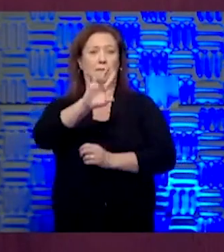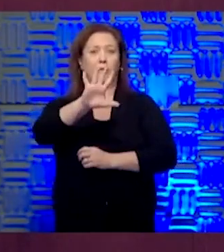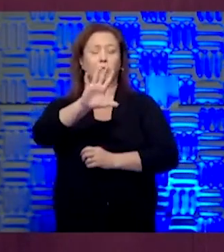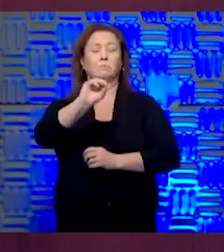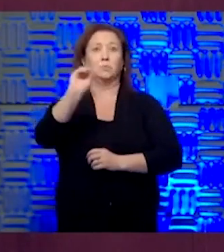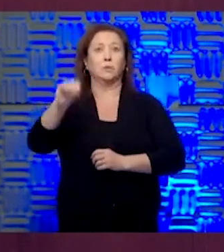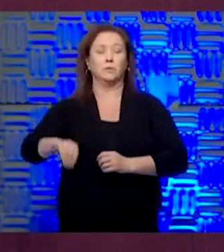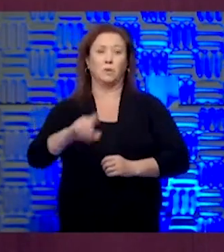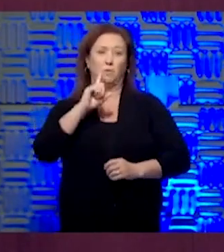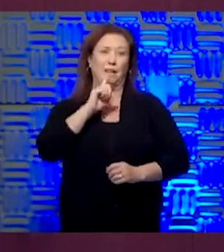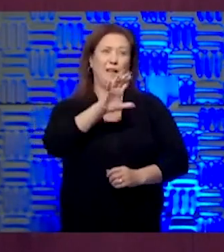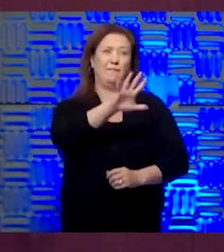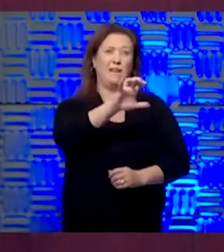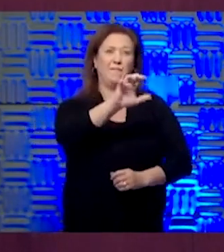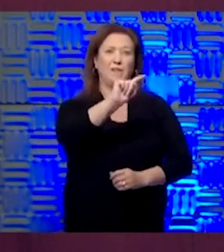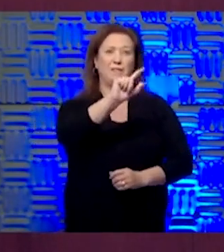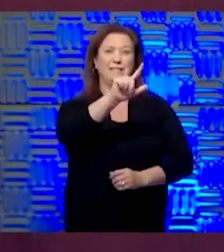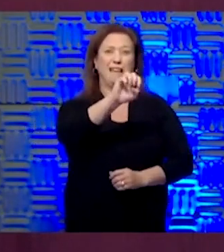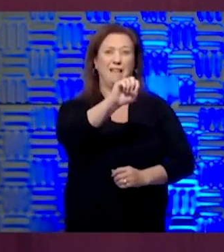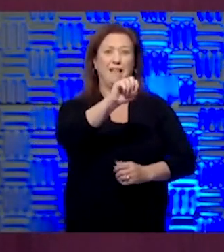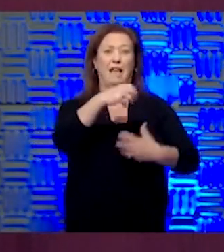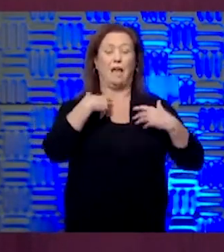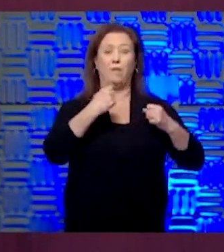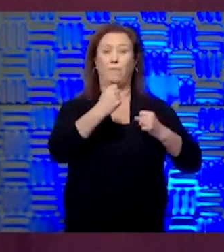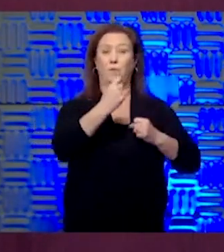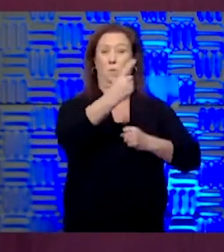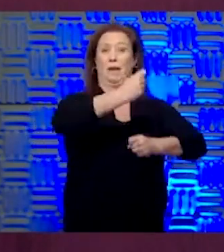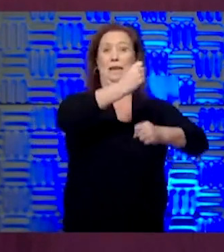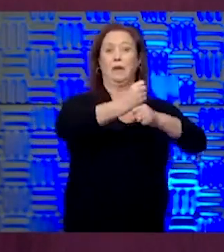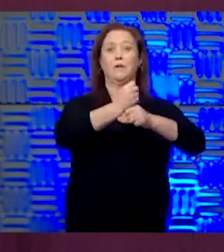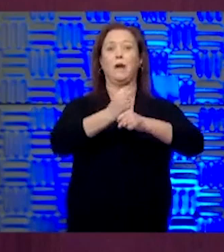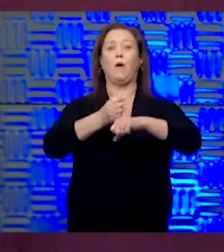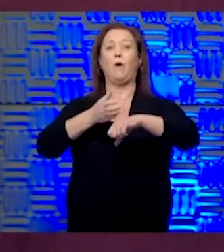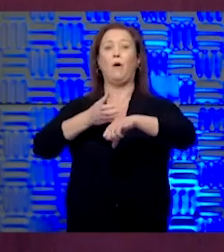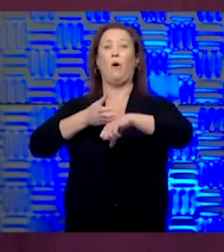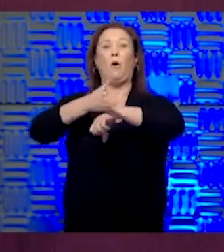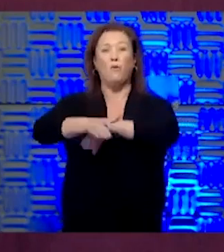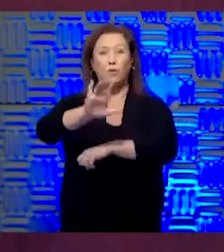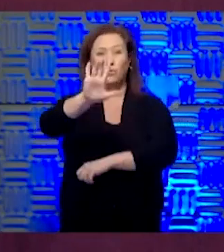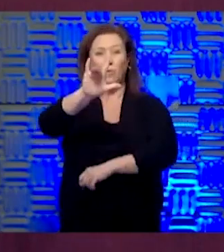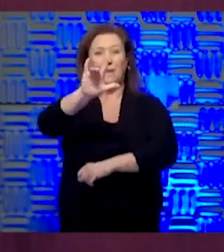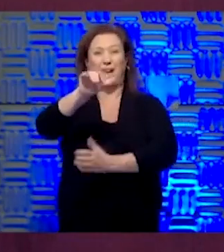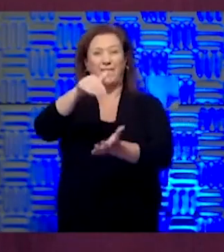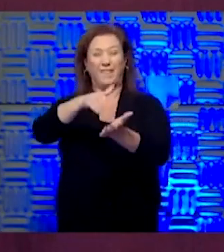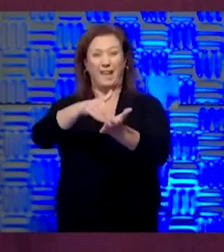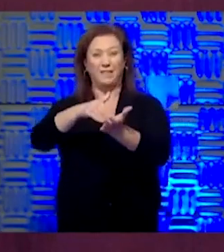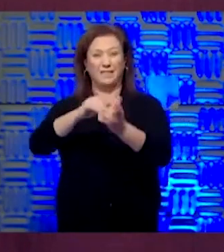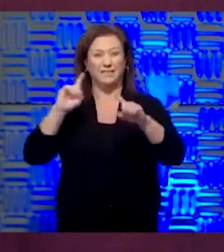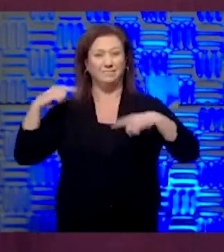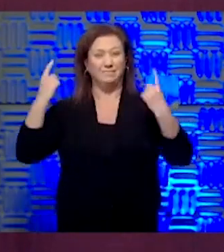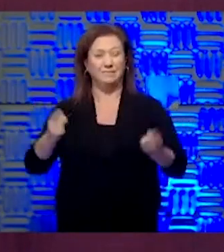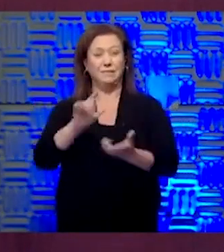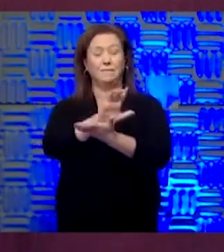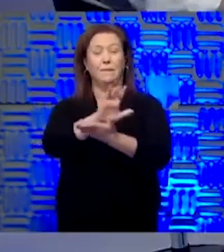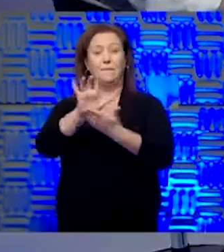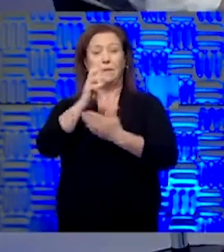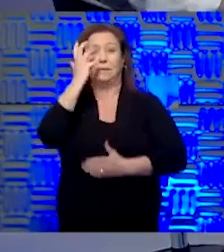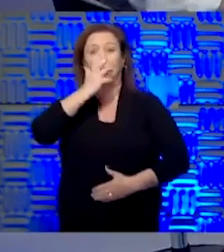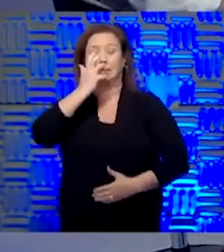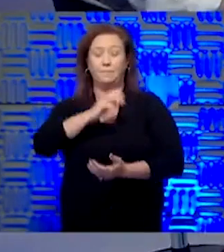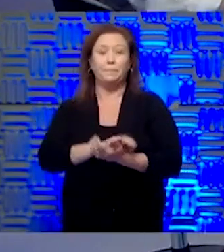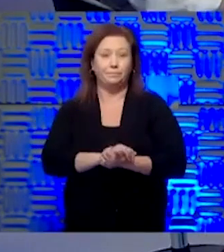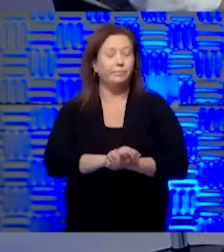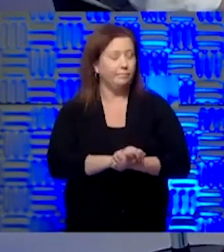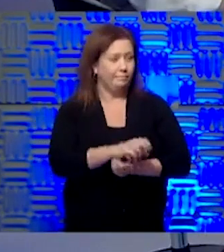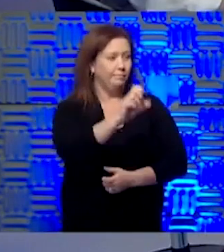from roughly 500 telehealth visits a year to now over 25,000 in the last 5 weeks or so. Yeah,